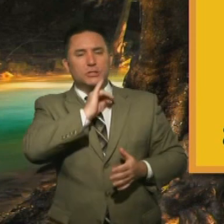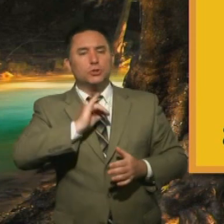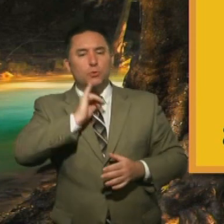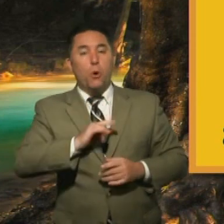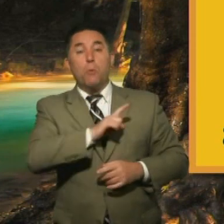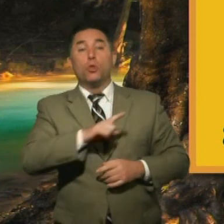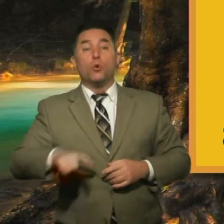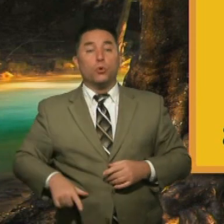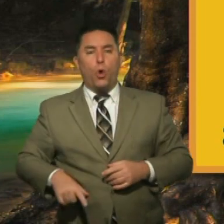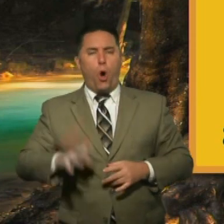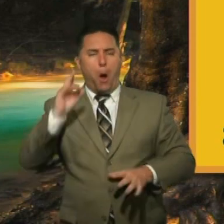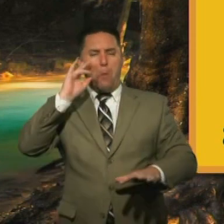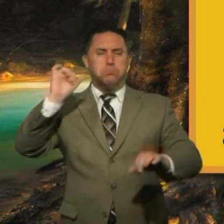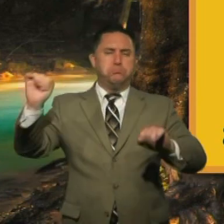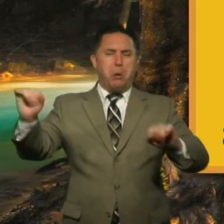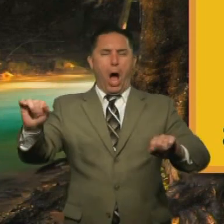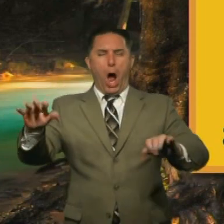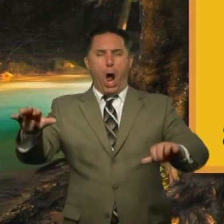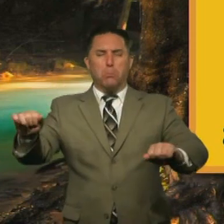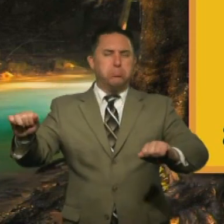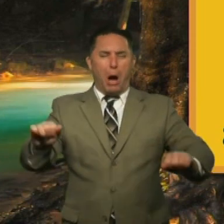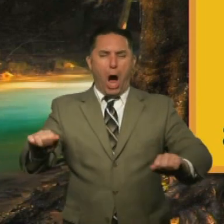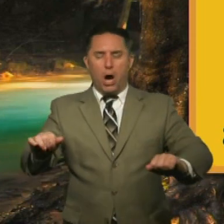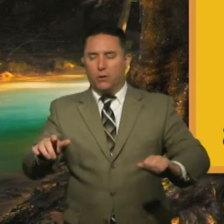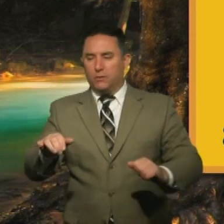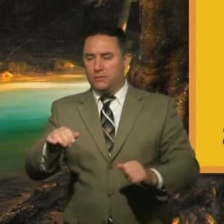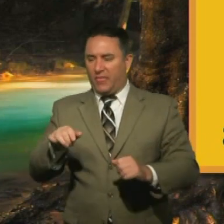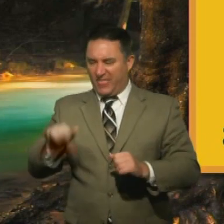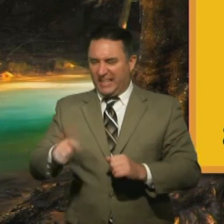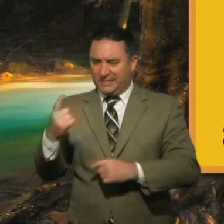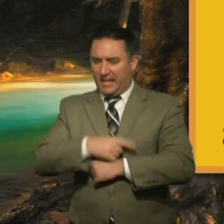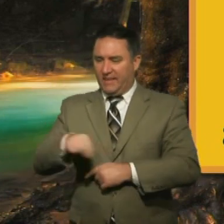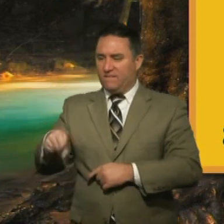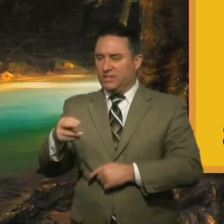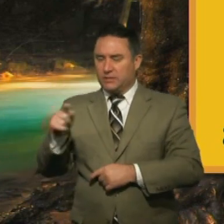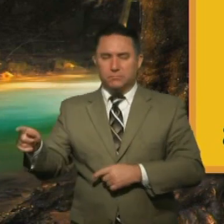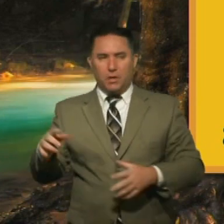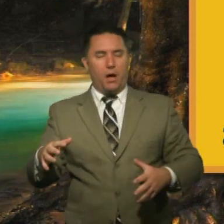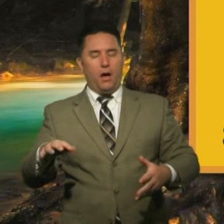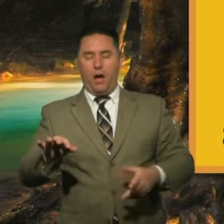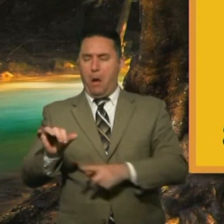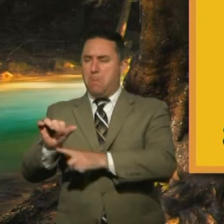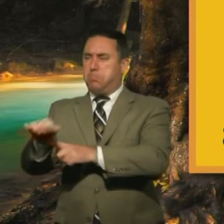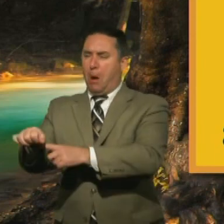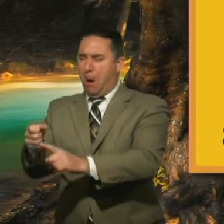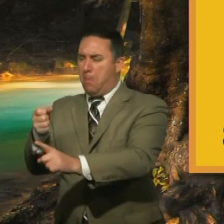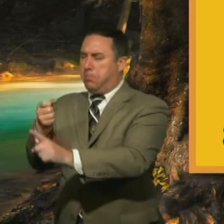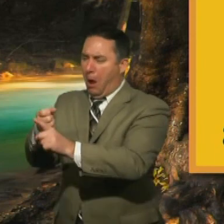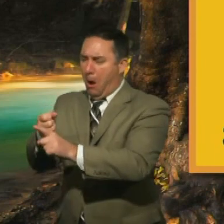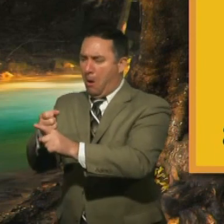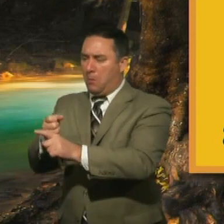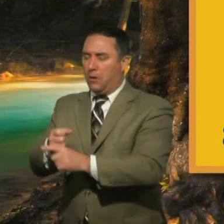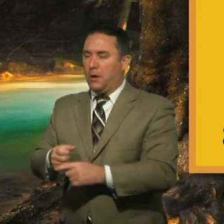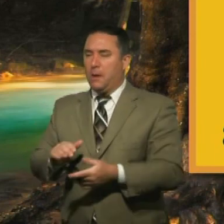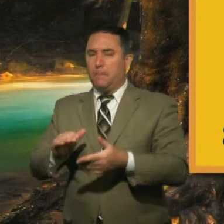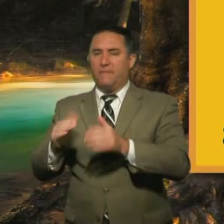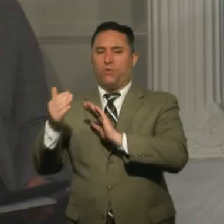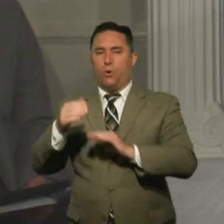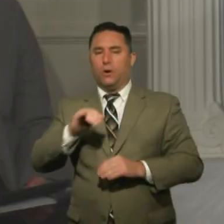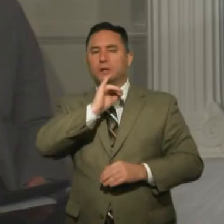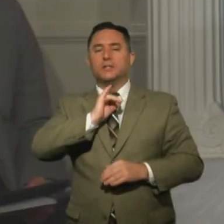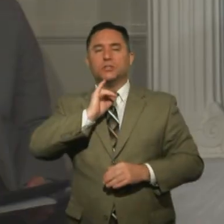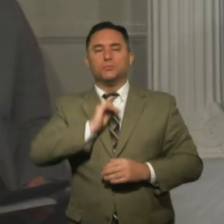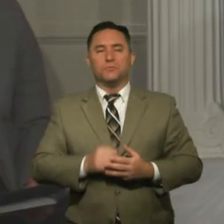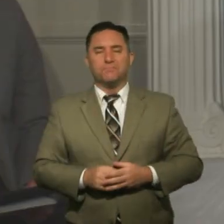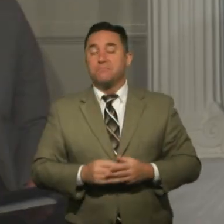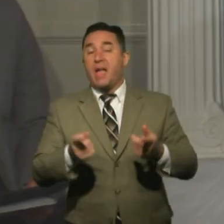But the Lord thundered with a great thunder on that day upon the Philistines and discomfited them, and they were smitten before Israel.